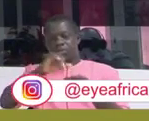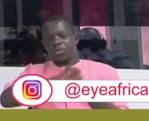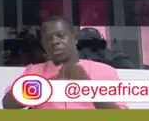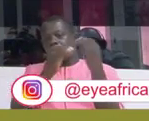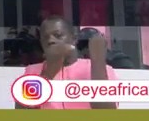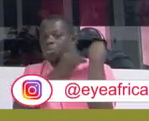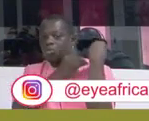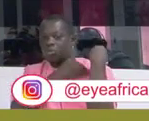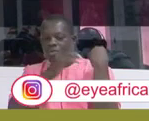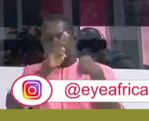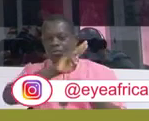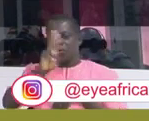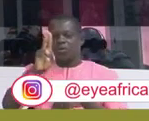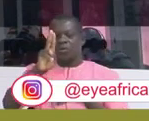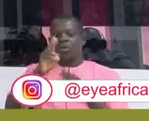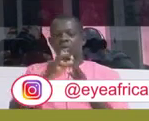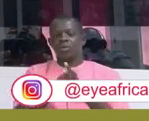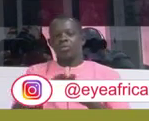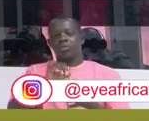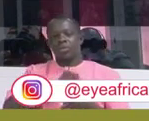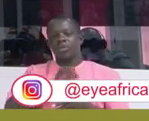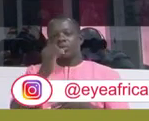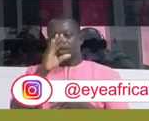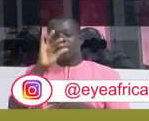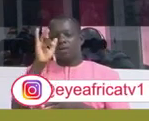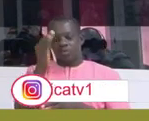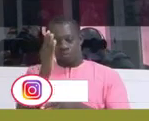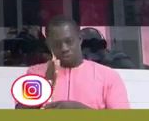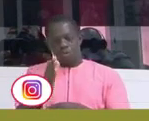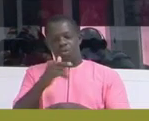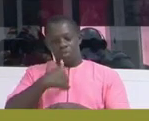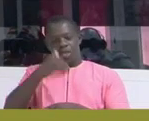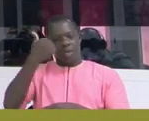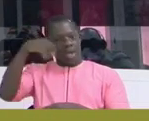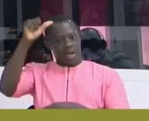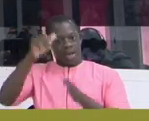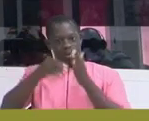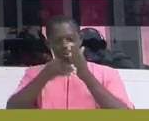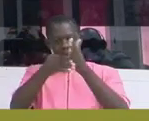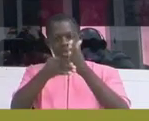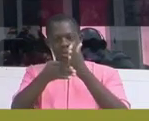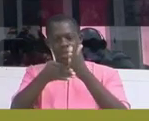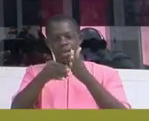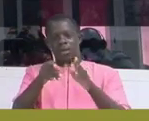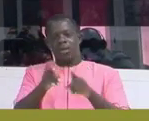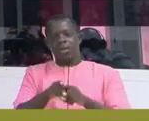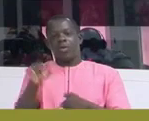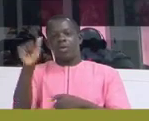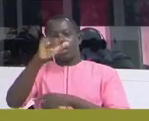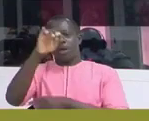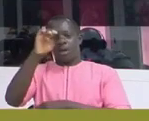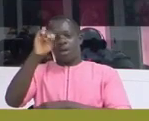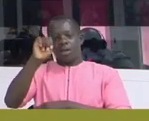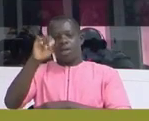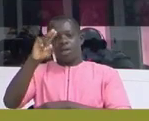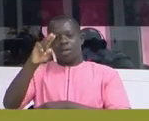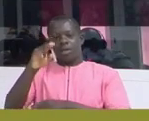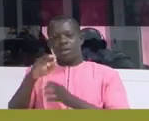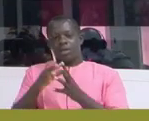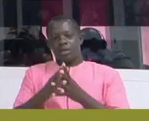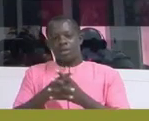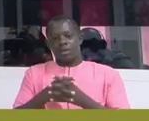business. It's not as if I am one in charge of the business. I said true. I am the leader